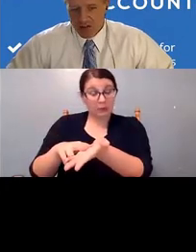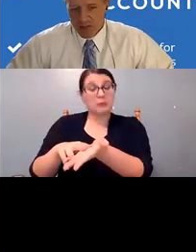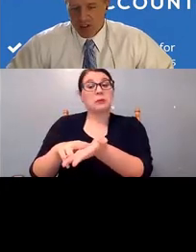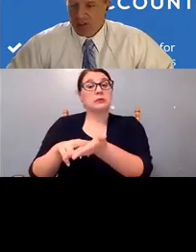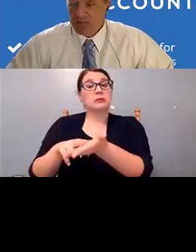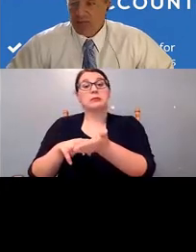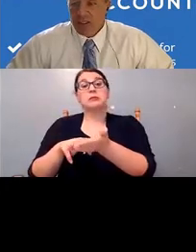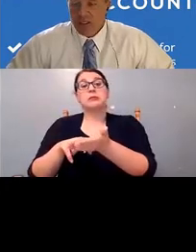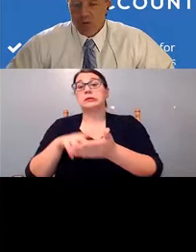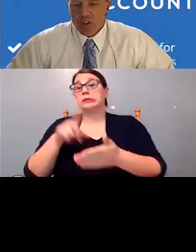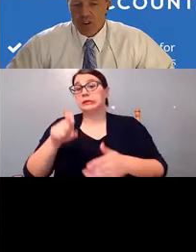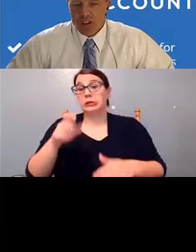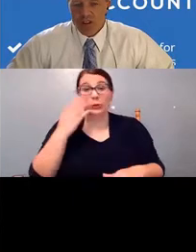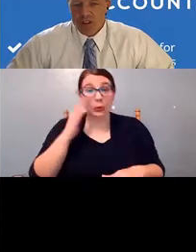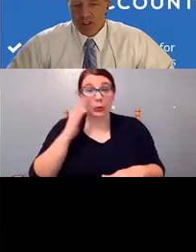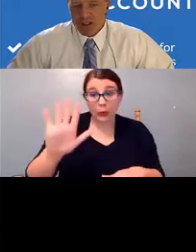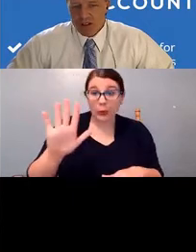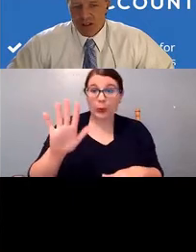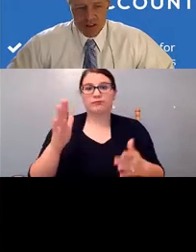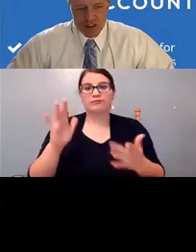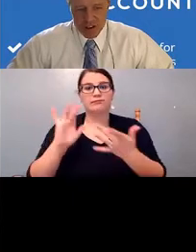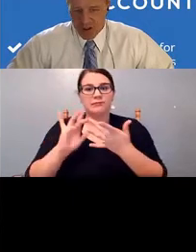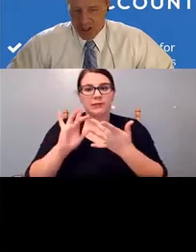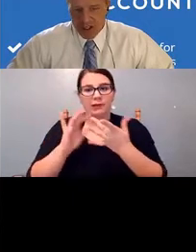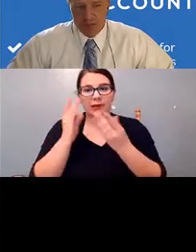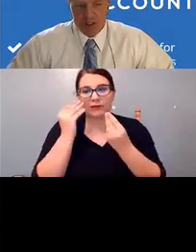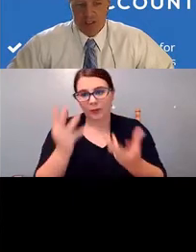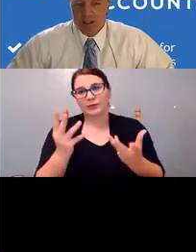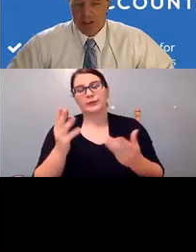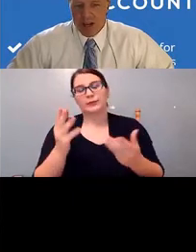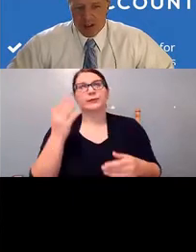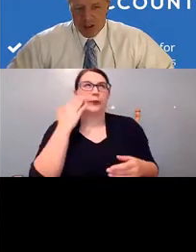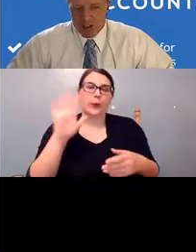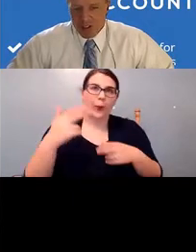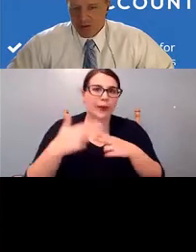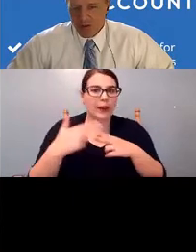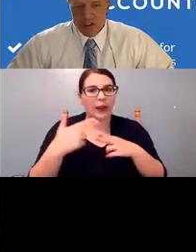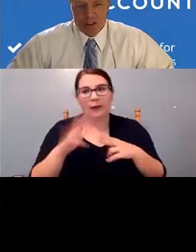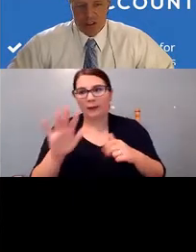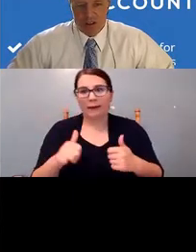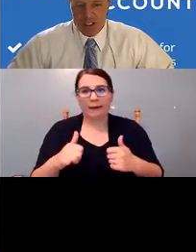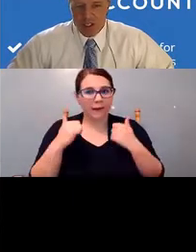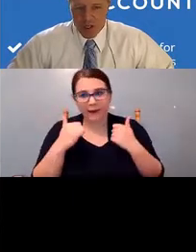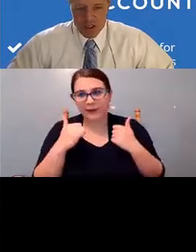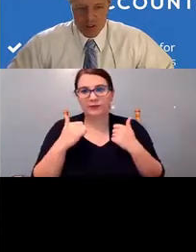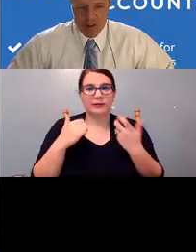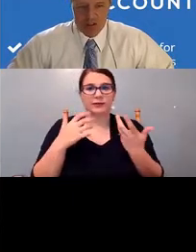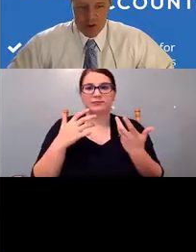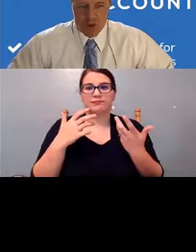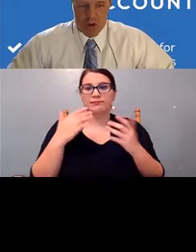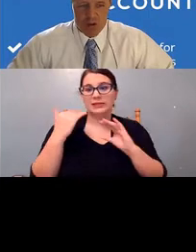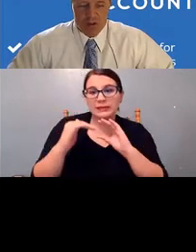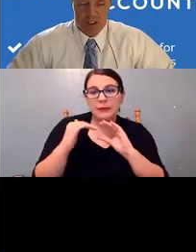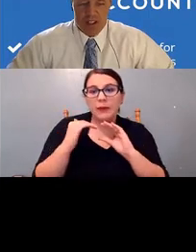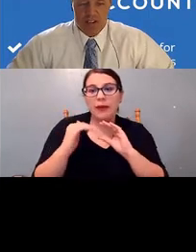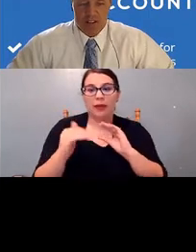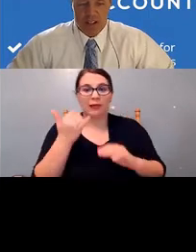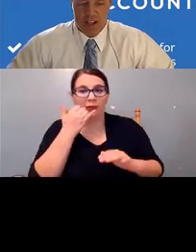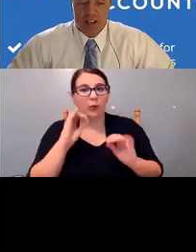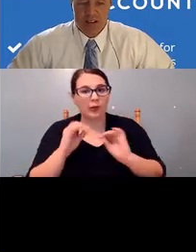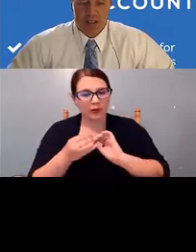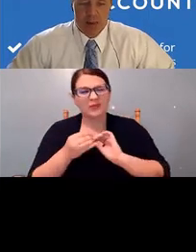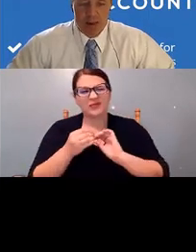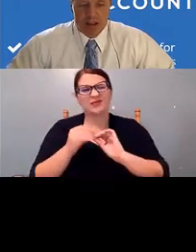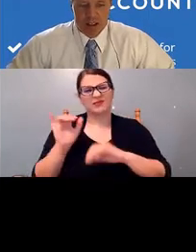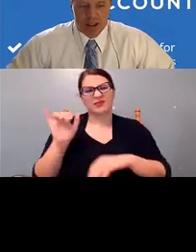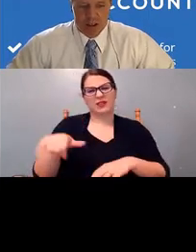contact information, which is obviously your name, addressing information, email address, phone number, things like